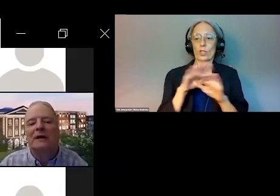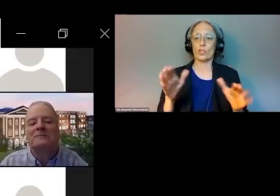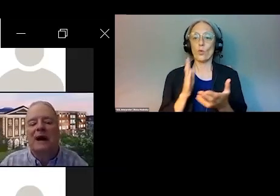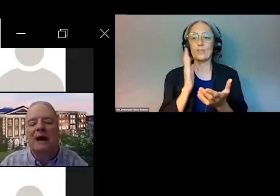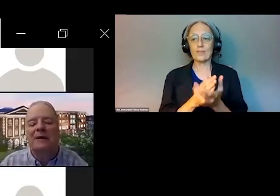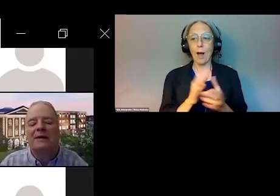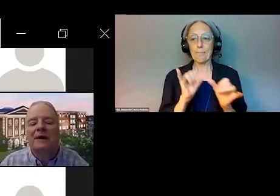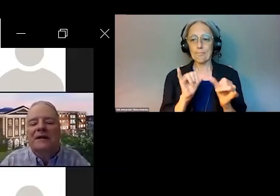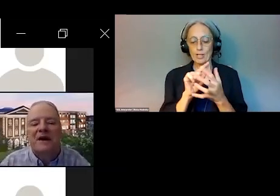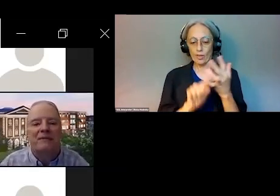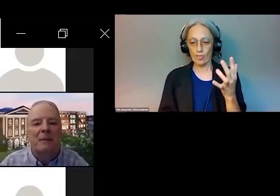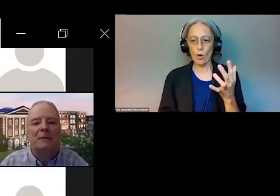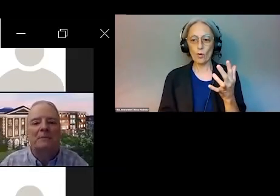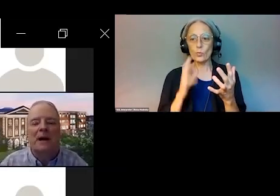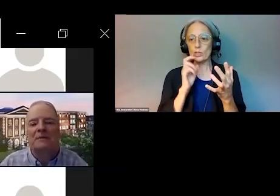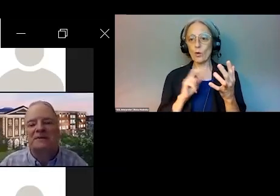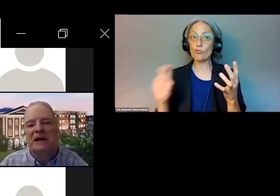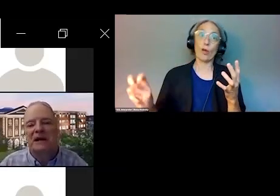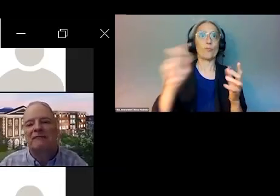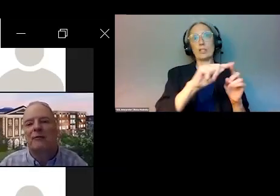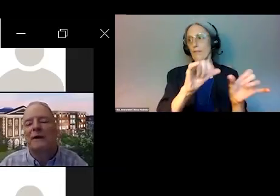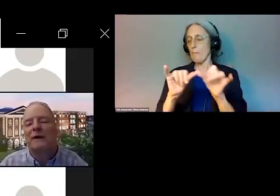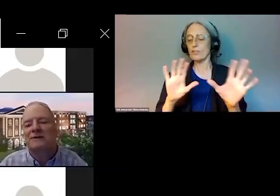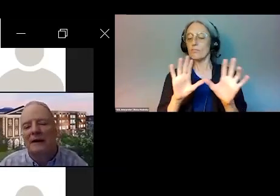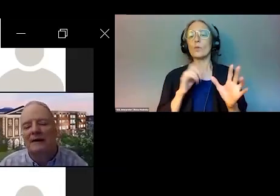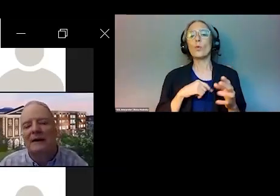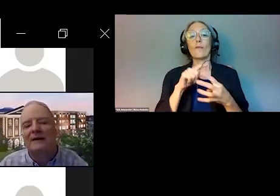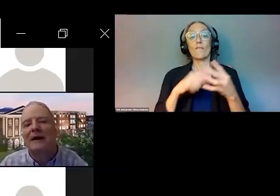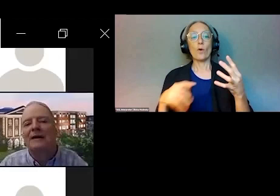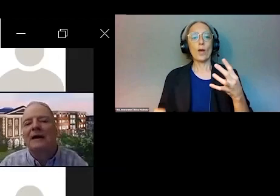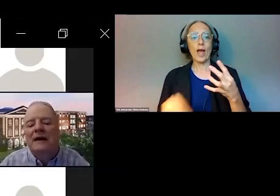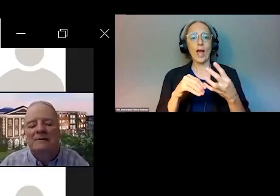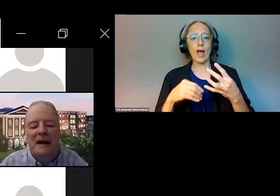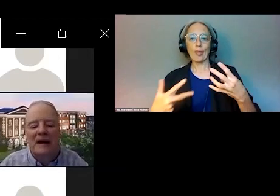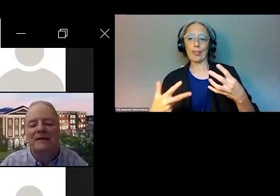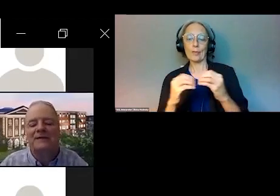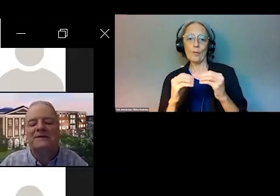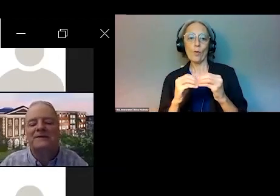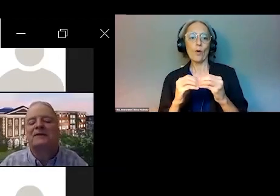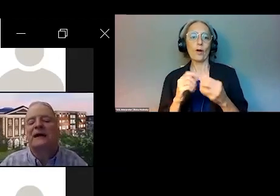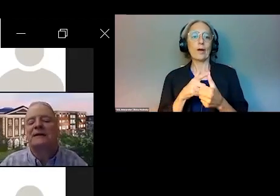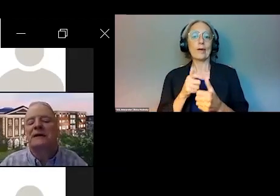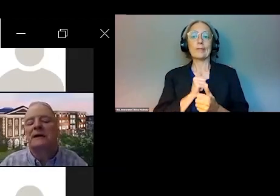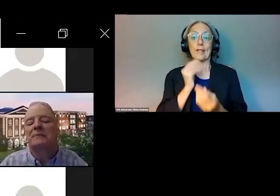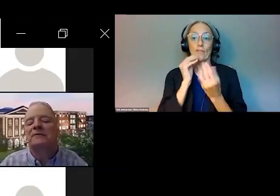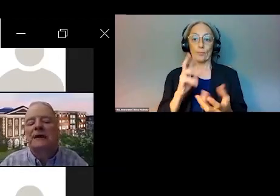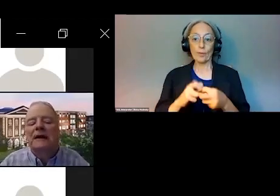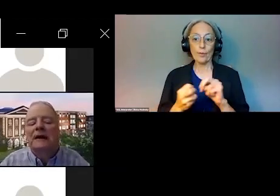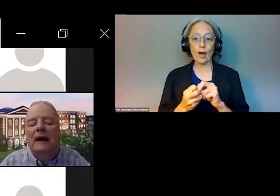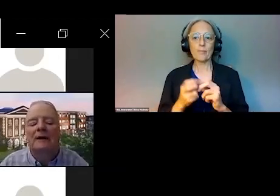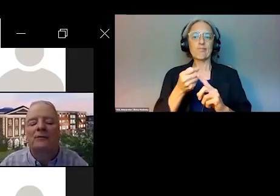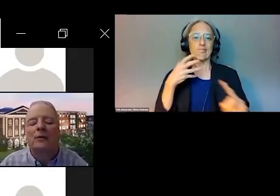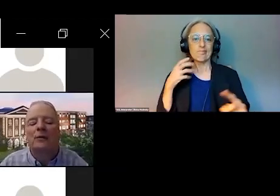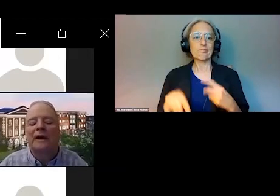But we have added new items. We added self-reported problems in '84. We expanded on that, expanded on the